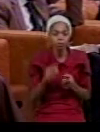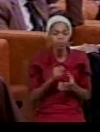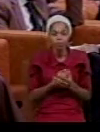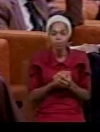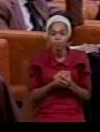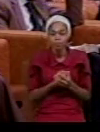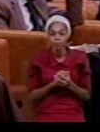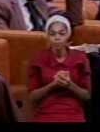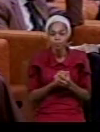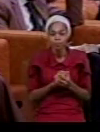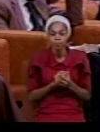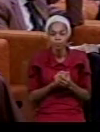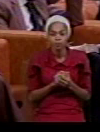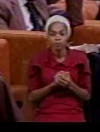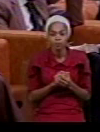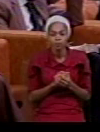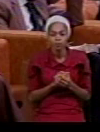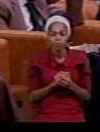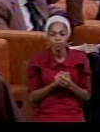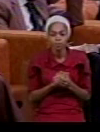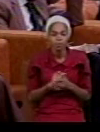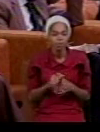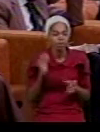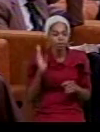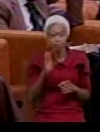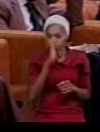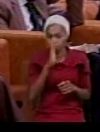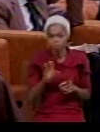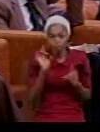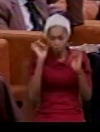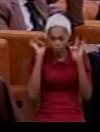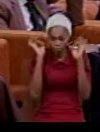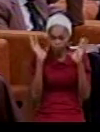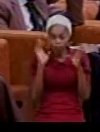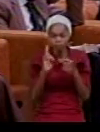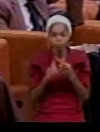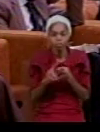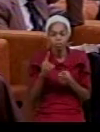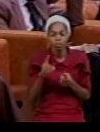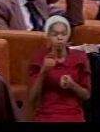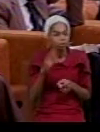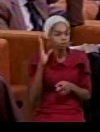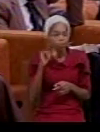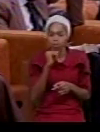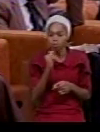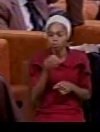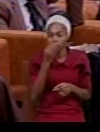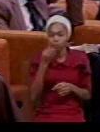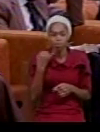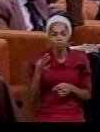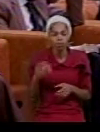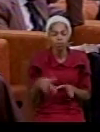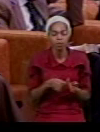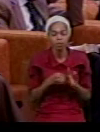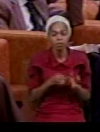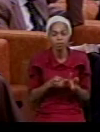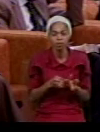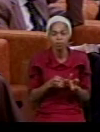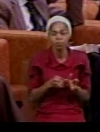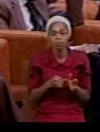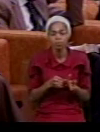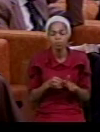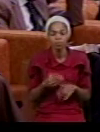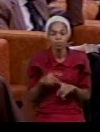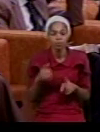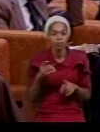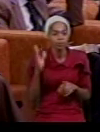They shall be even an abominable unto you. Ye shall not eat of their flesh, but ye shall have their